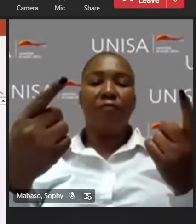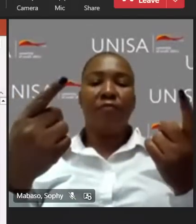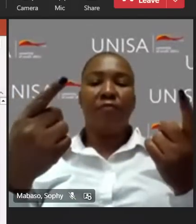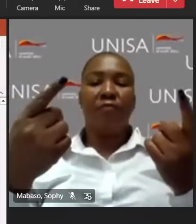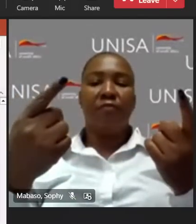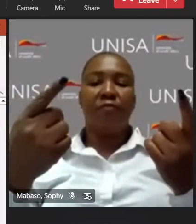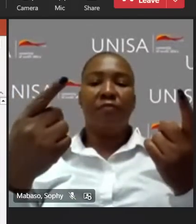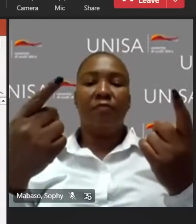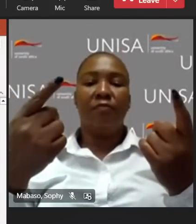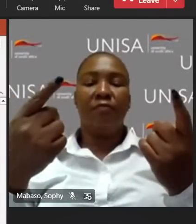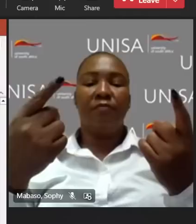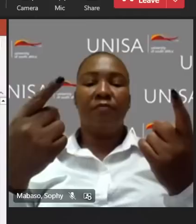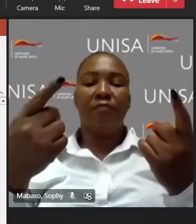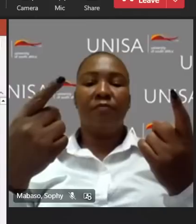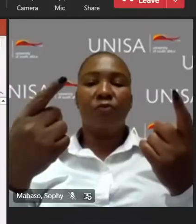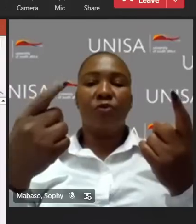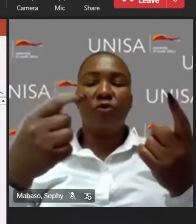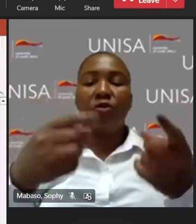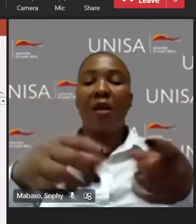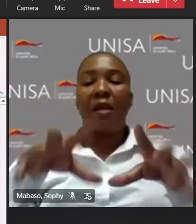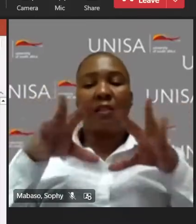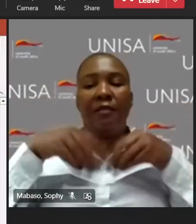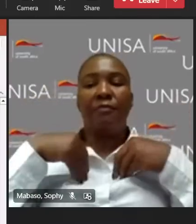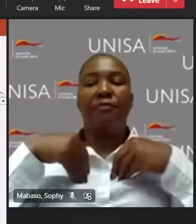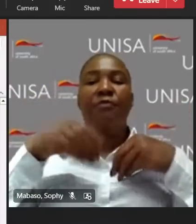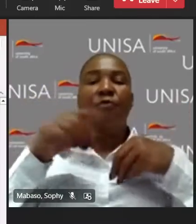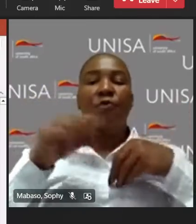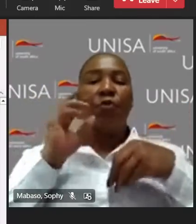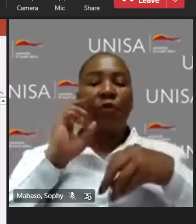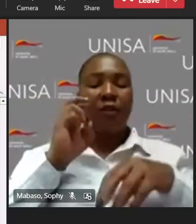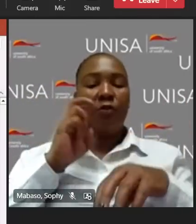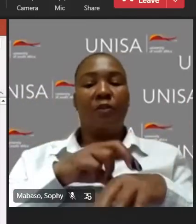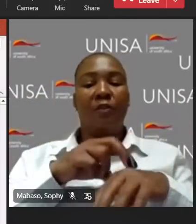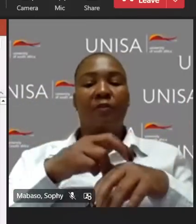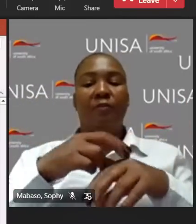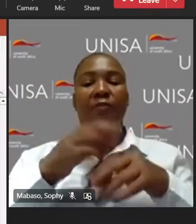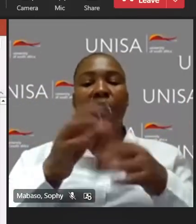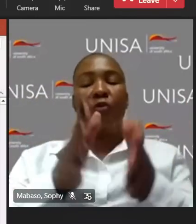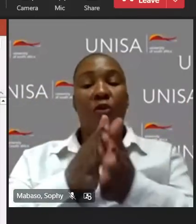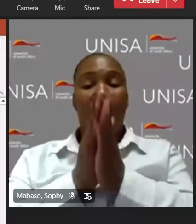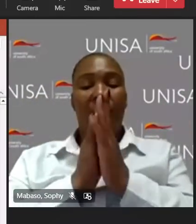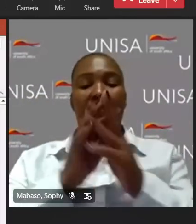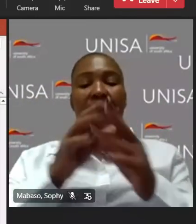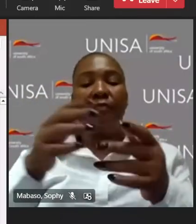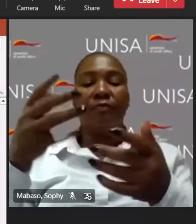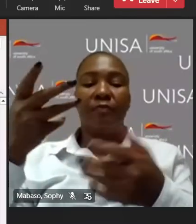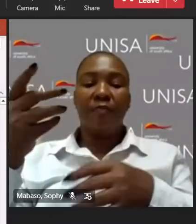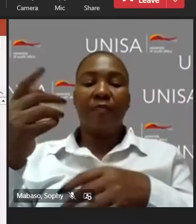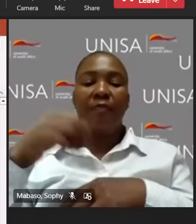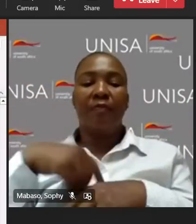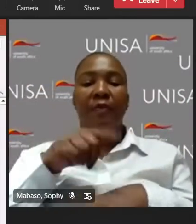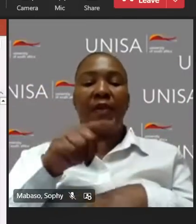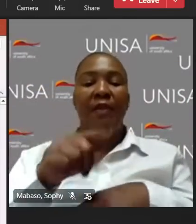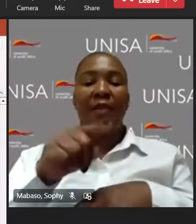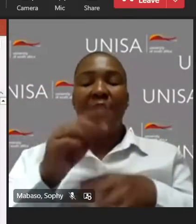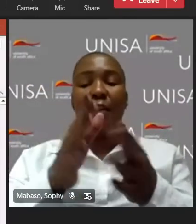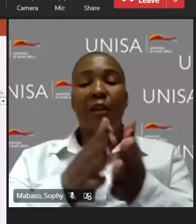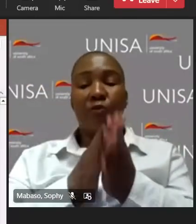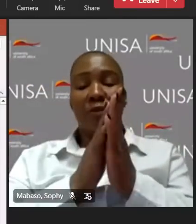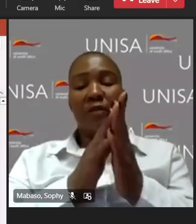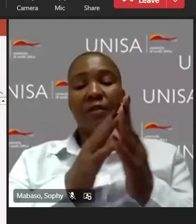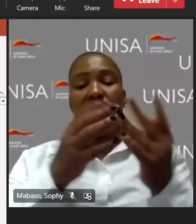accept your request. We will decline that refund request. So the documents that are requested when you